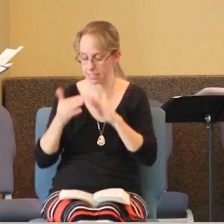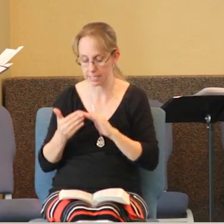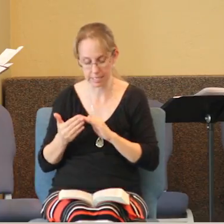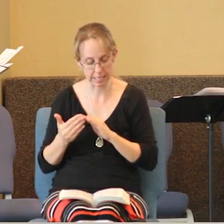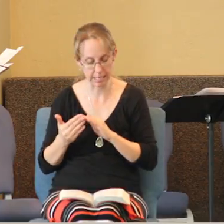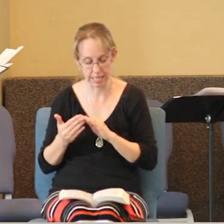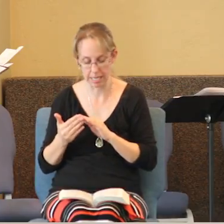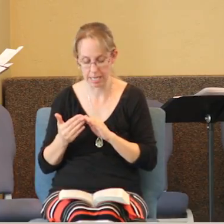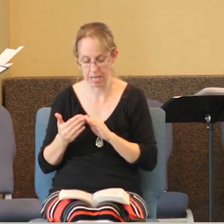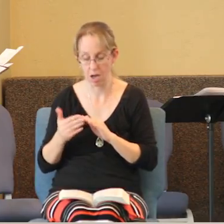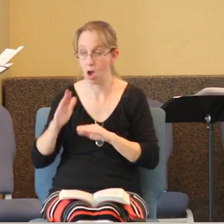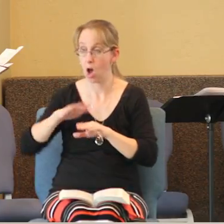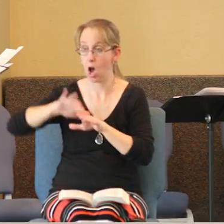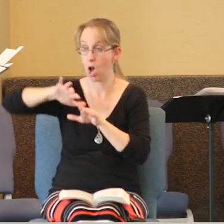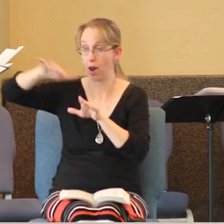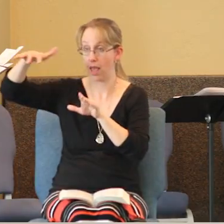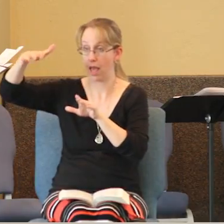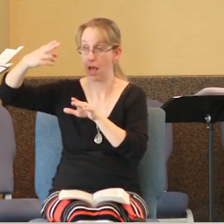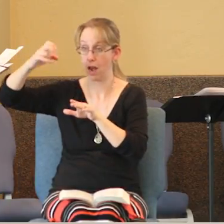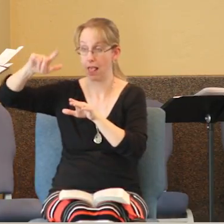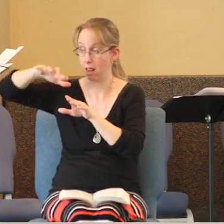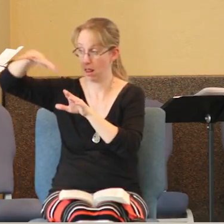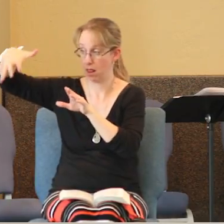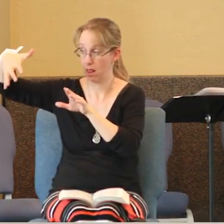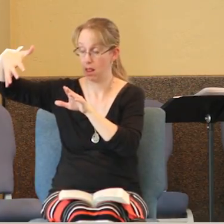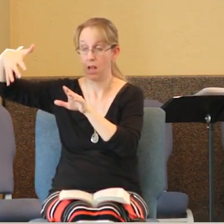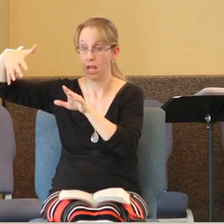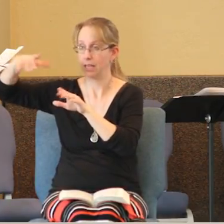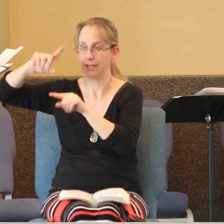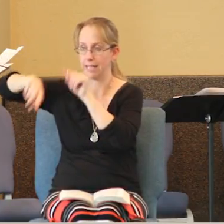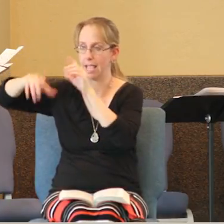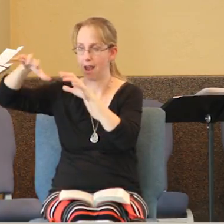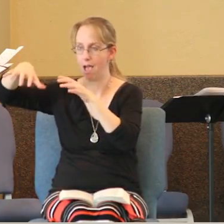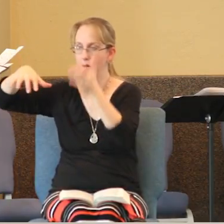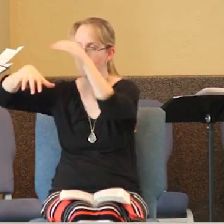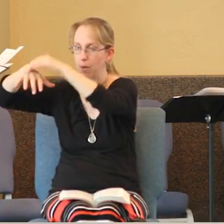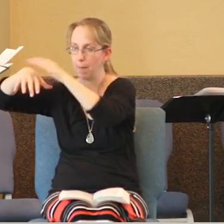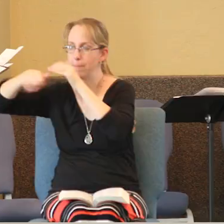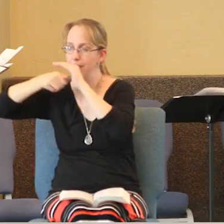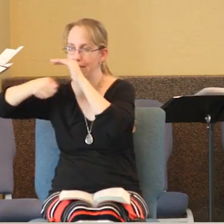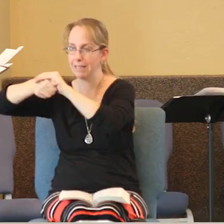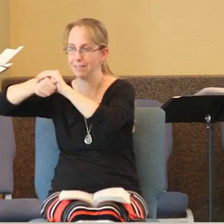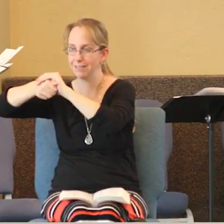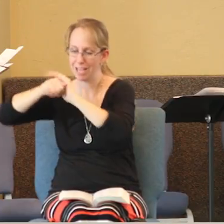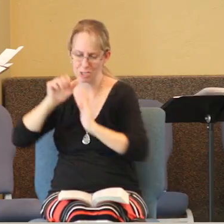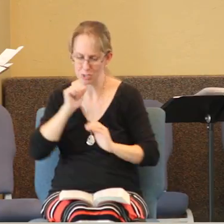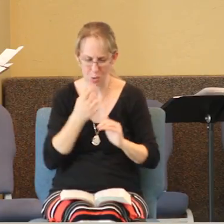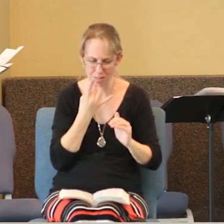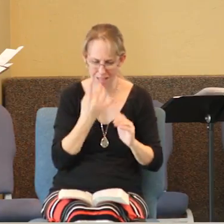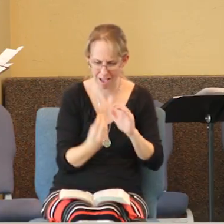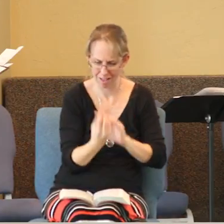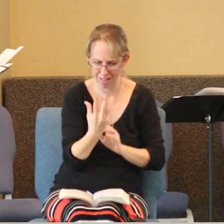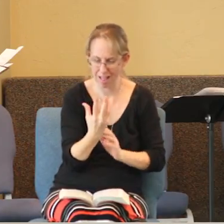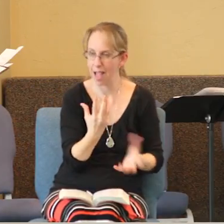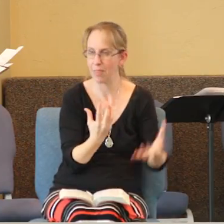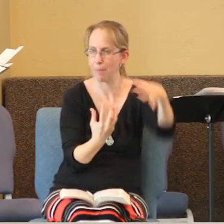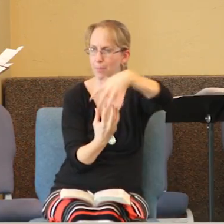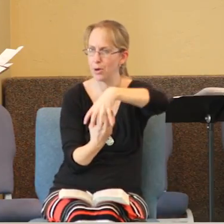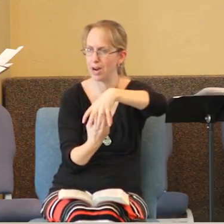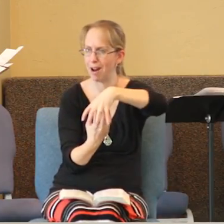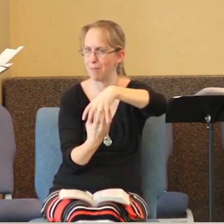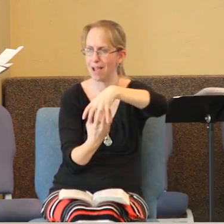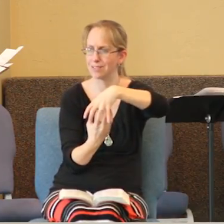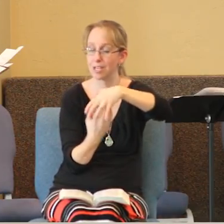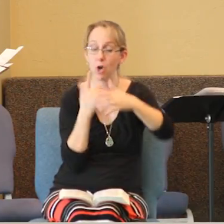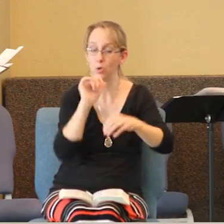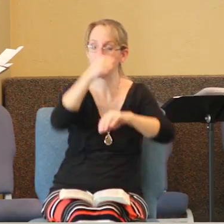A city on a hill cannot be hidden, nor does anyone light a lamp and put it under a basket, but on the lampstand, and it gives light to